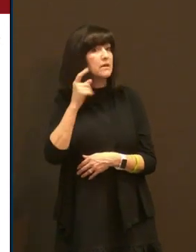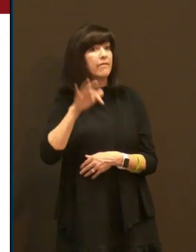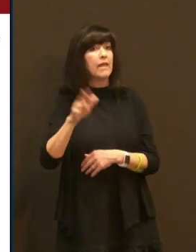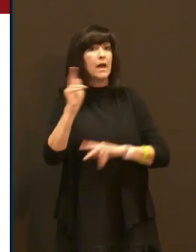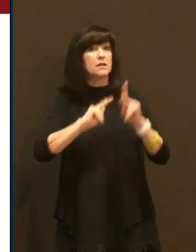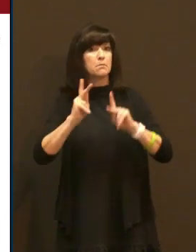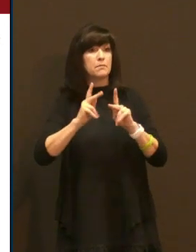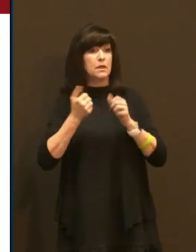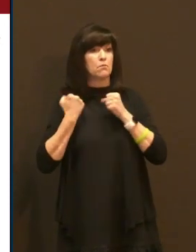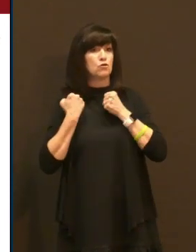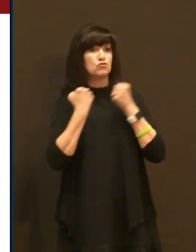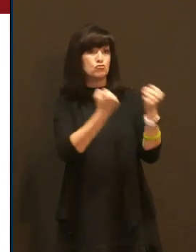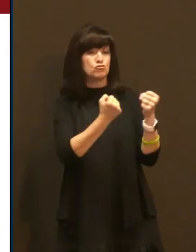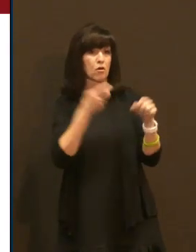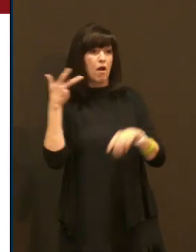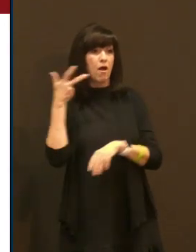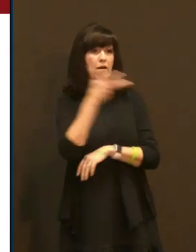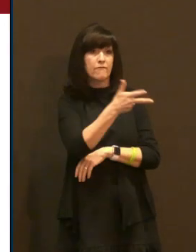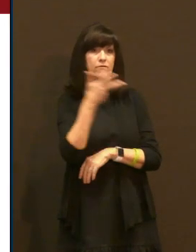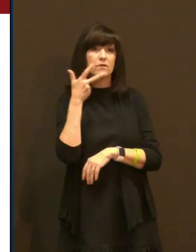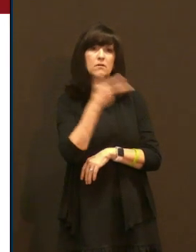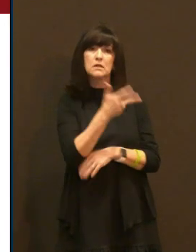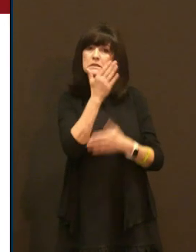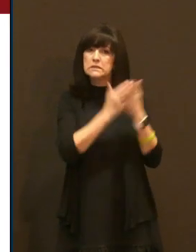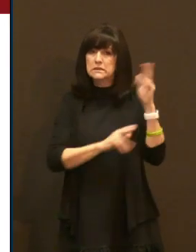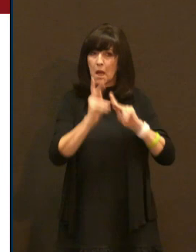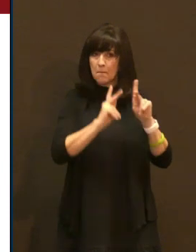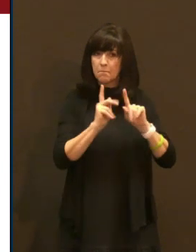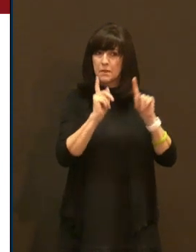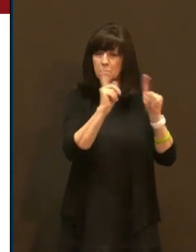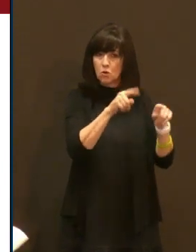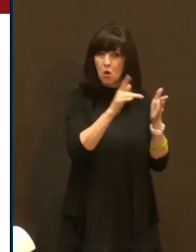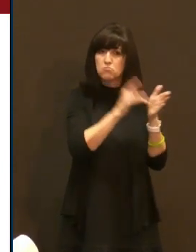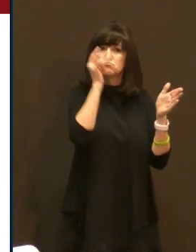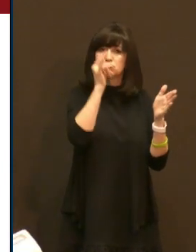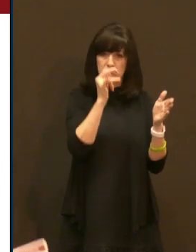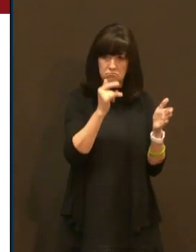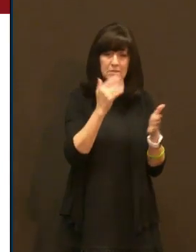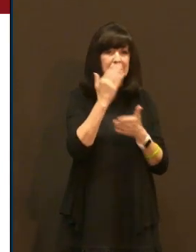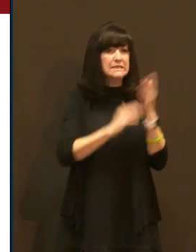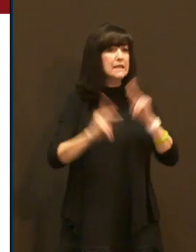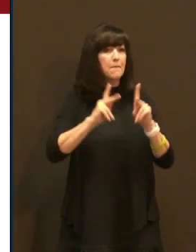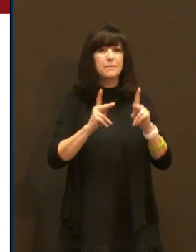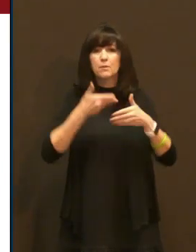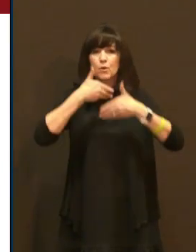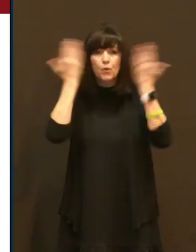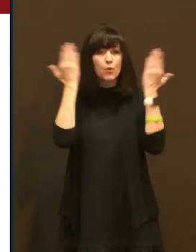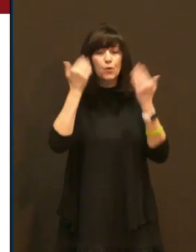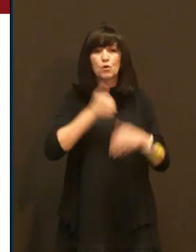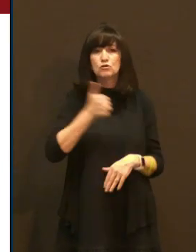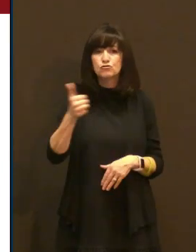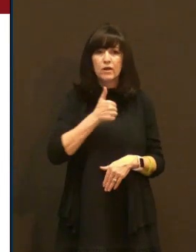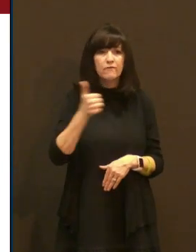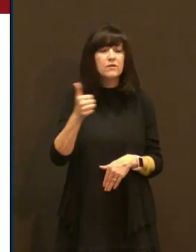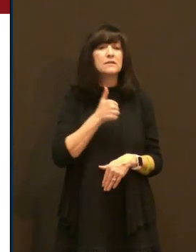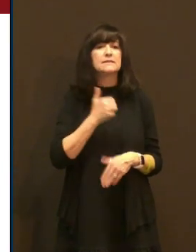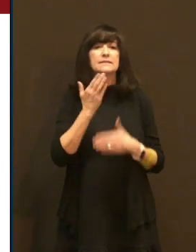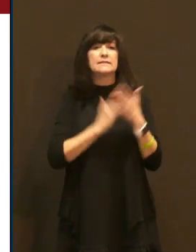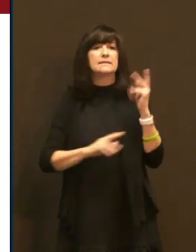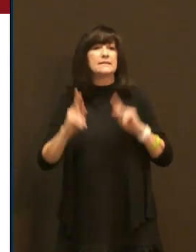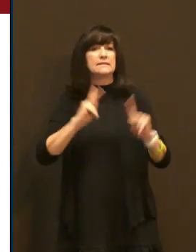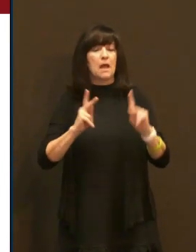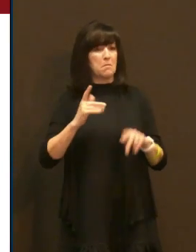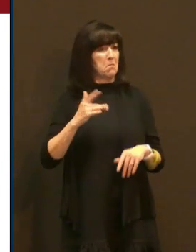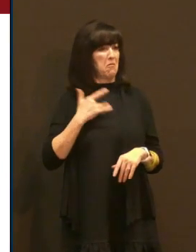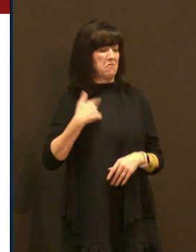with our community partners to make sure we could drive down to the those that might not have transportation or don't think they need to be tested, and really do a little bit more